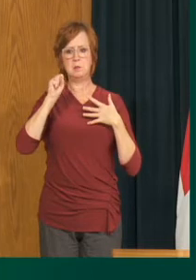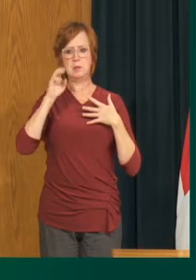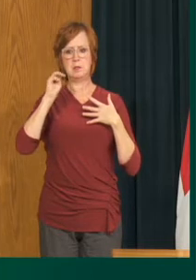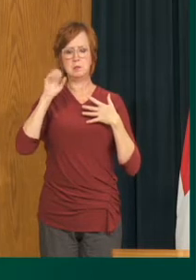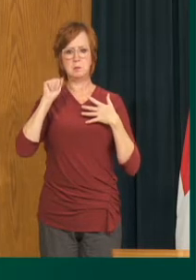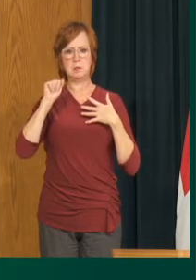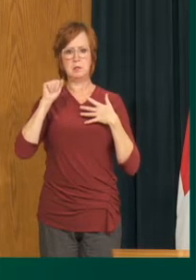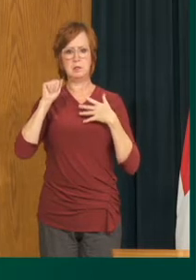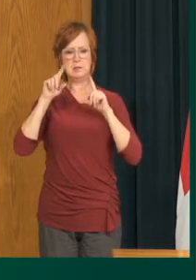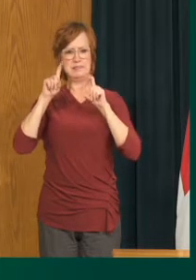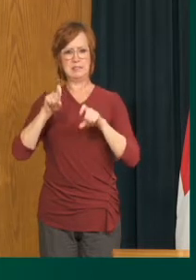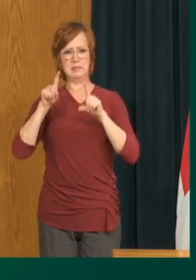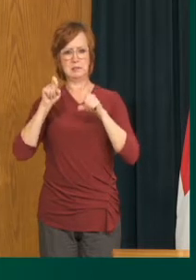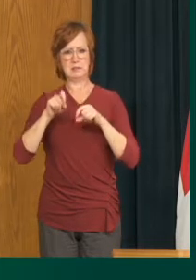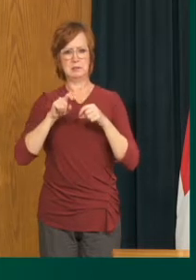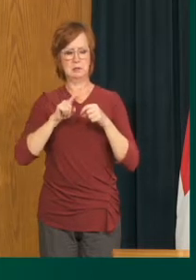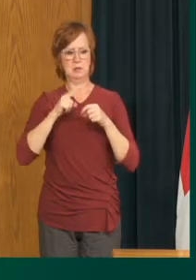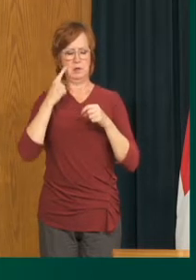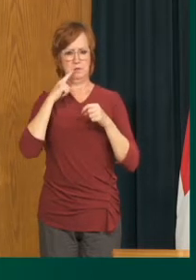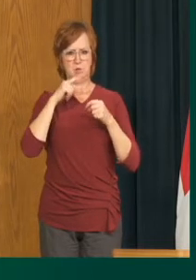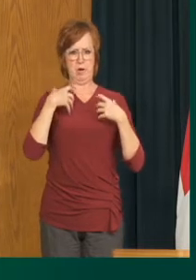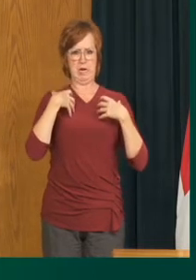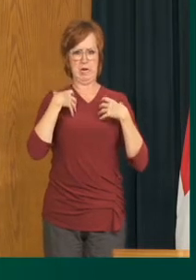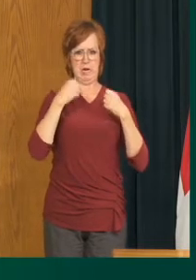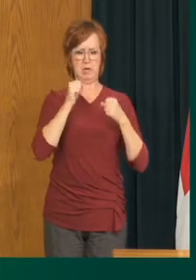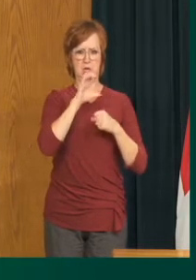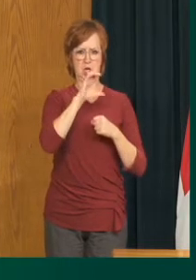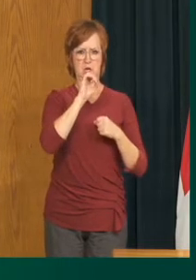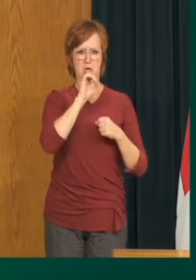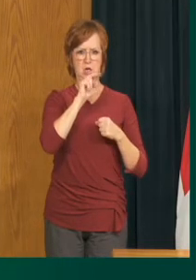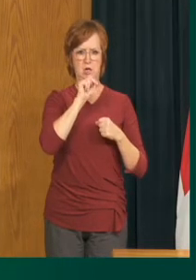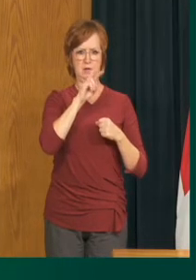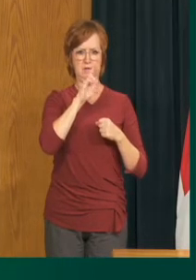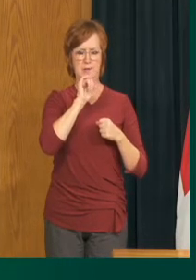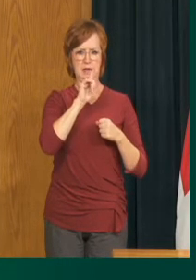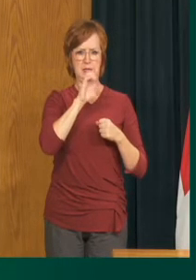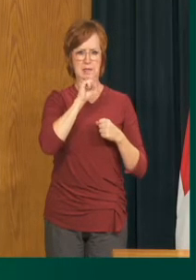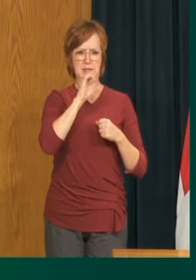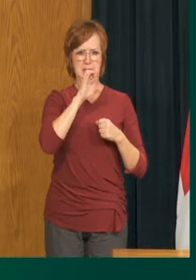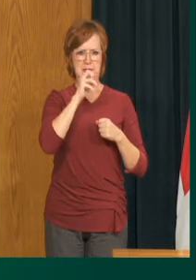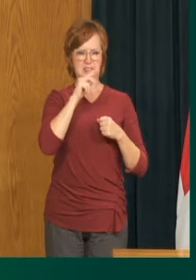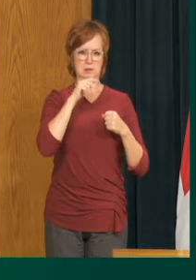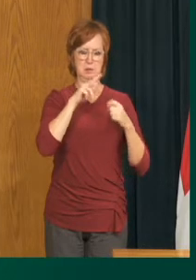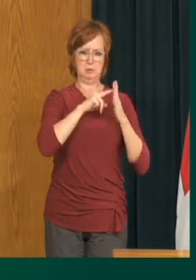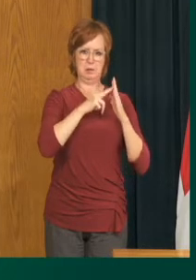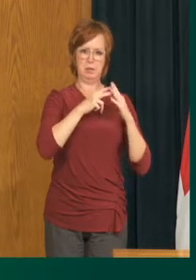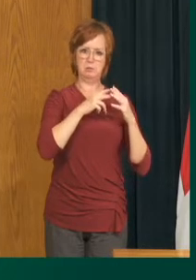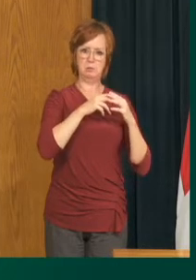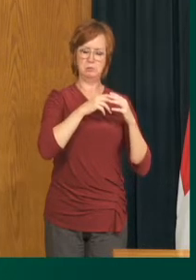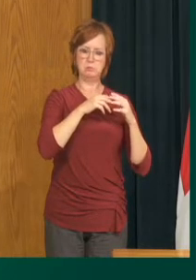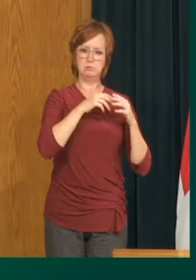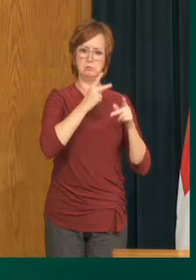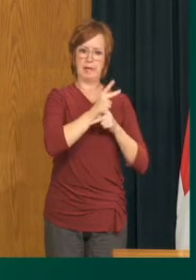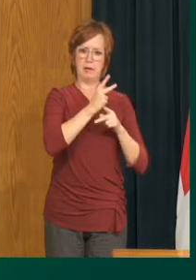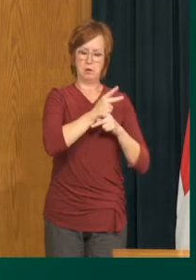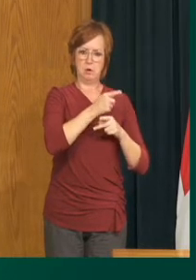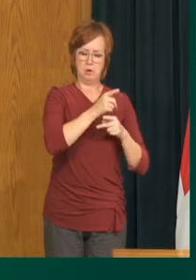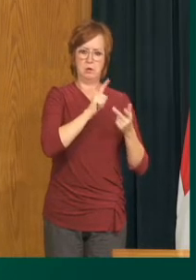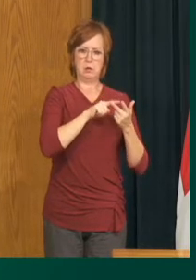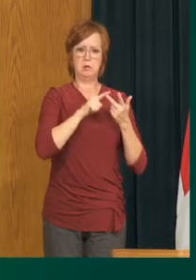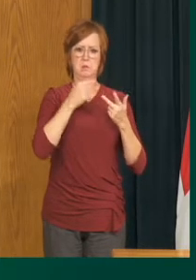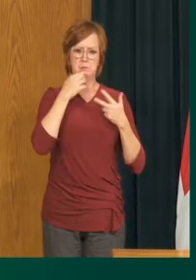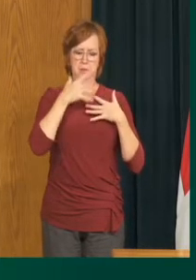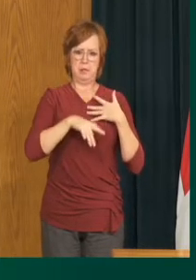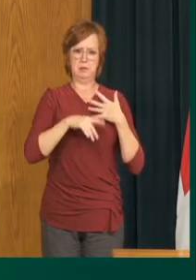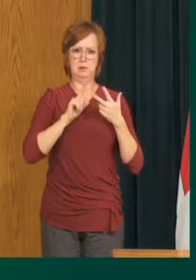been? Yeah, so we can certainly get further information on that, but at this point, a lot of